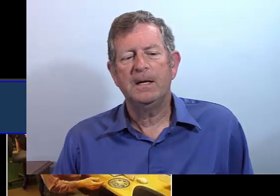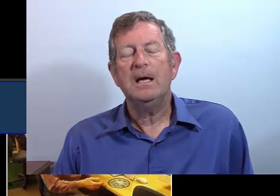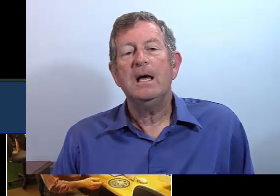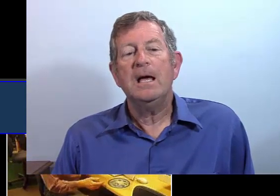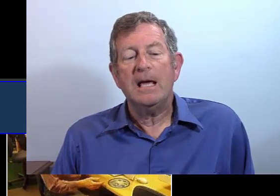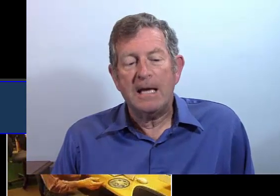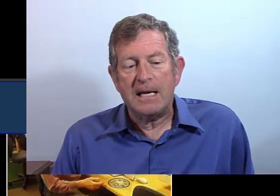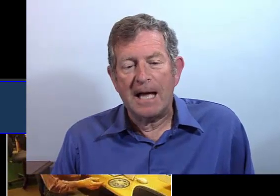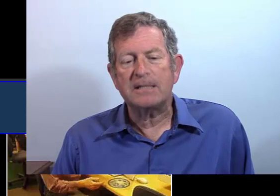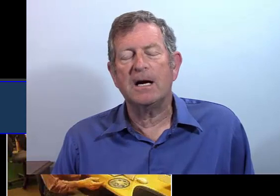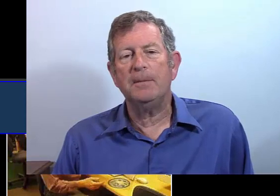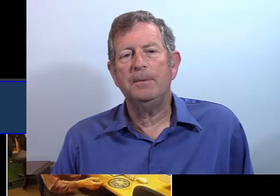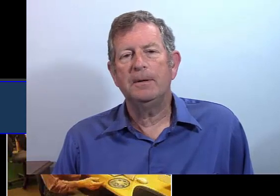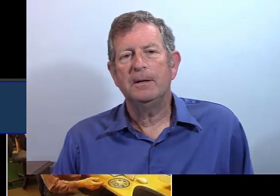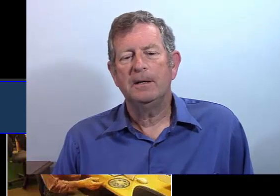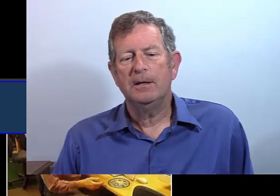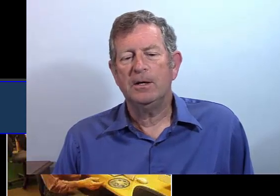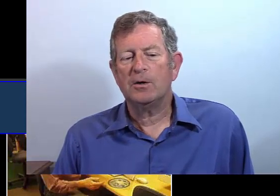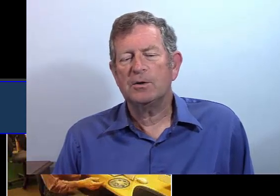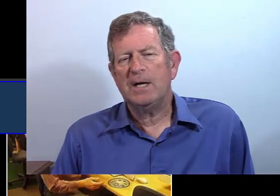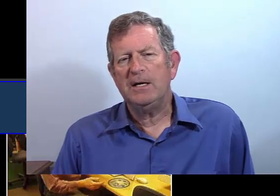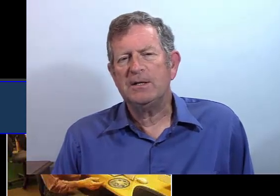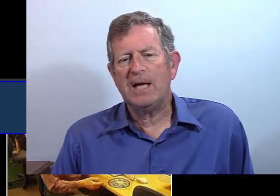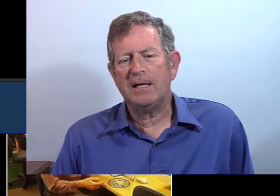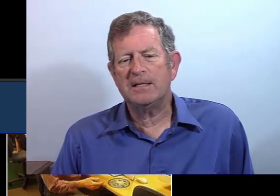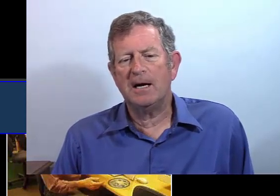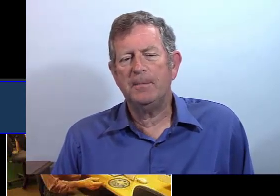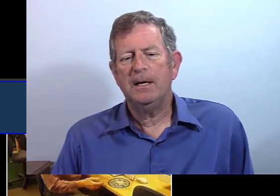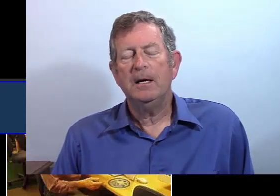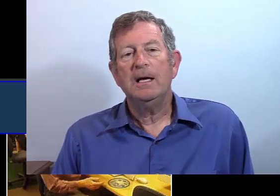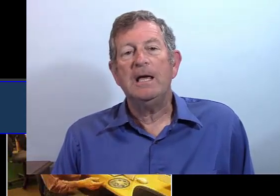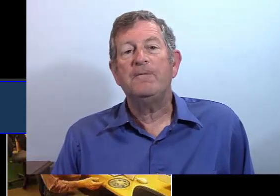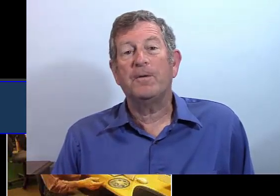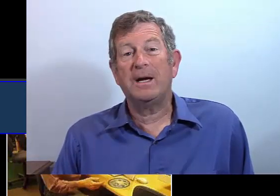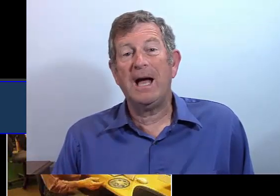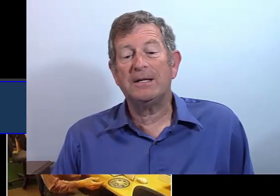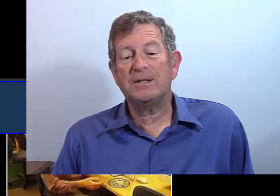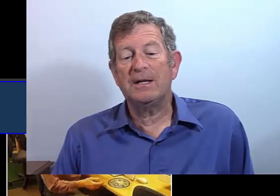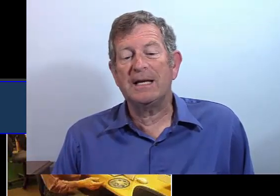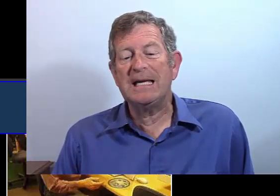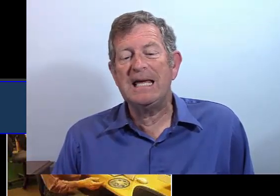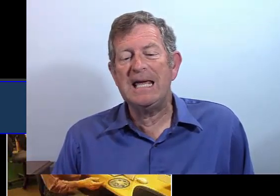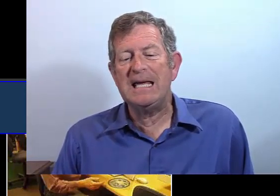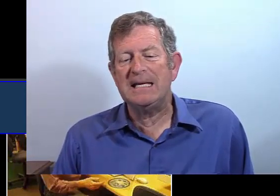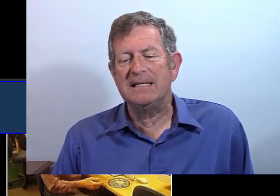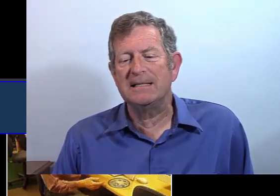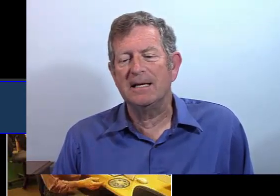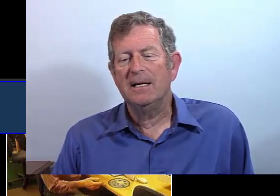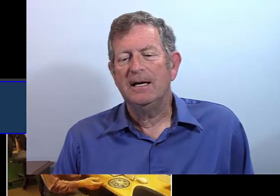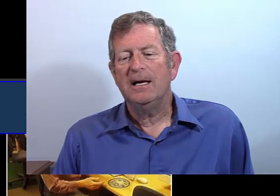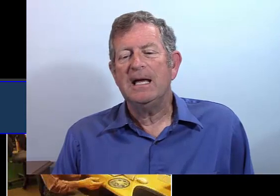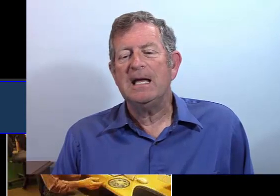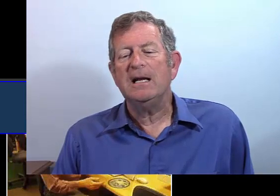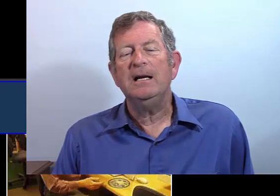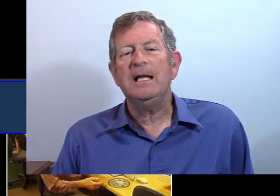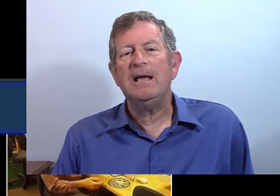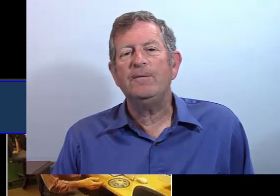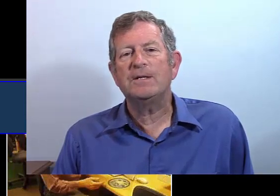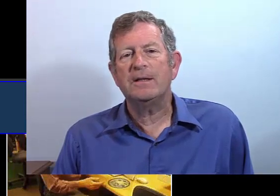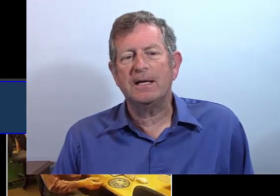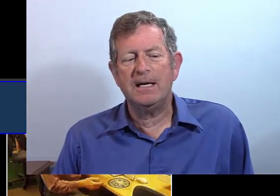pen. He gets up. You also say he stands up. He forgets the keys.